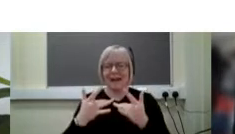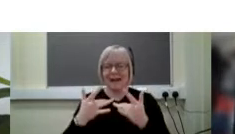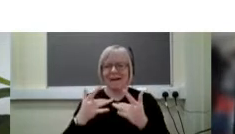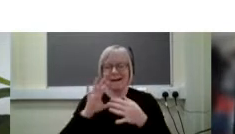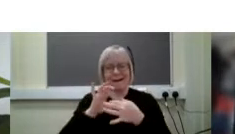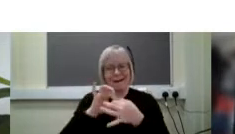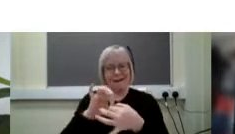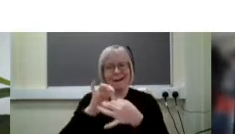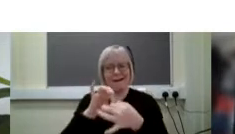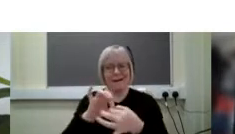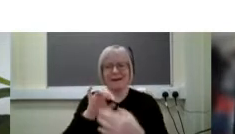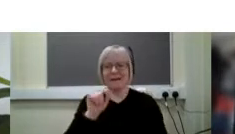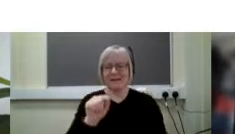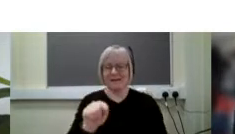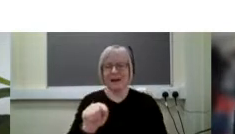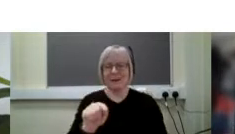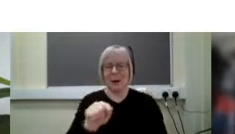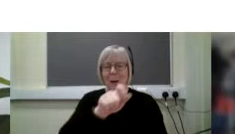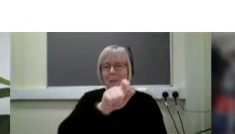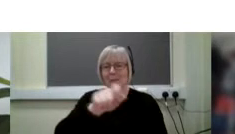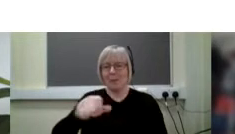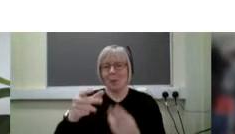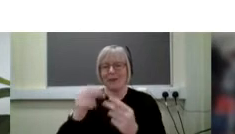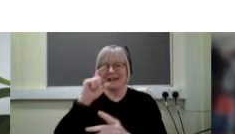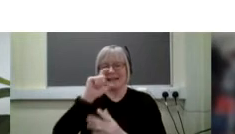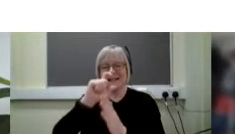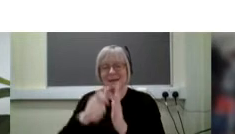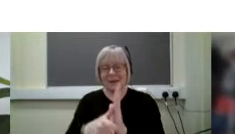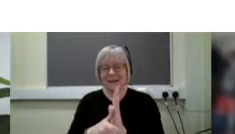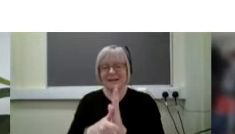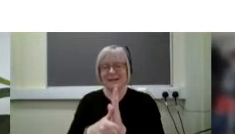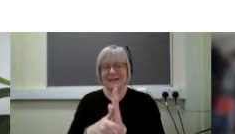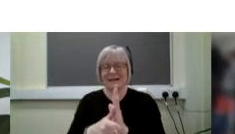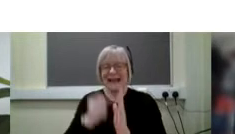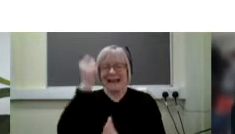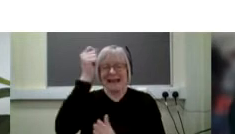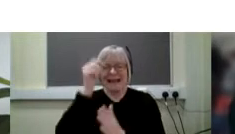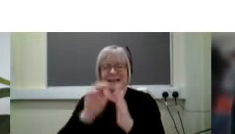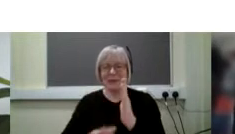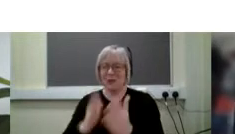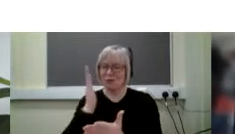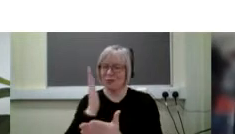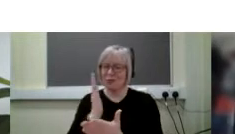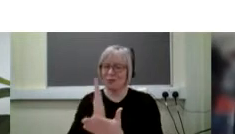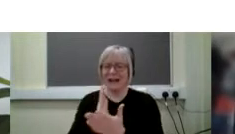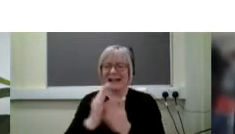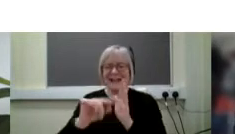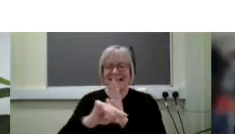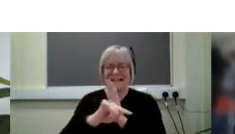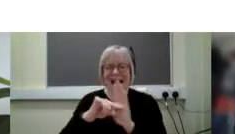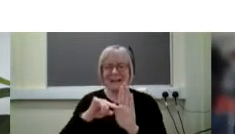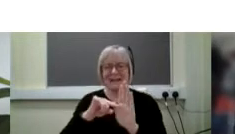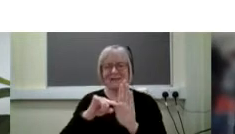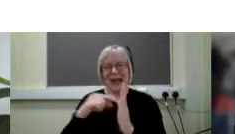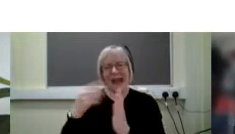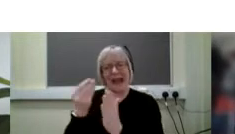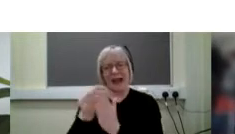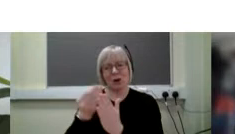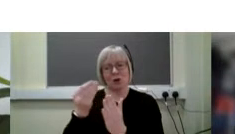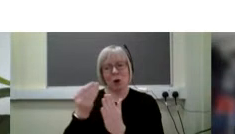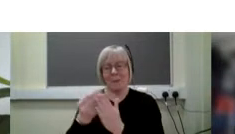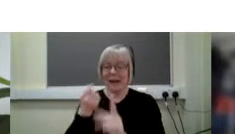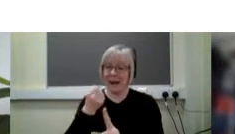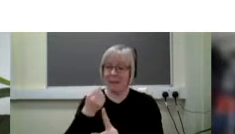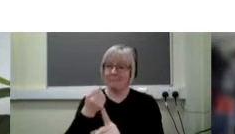So people with disabilities are experiencing major negative economic impacts, and this had